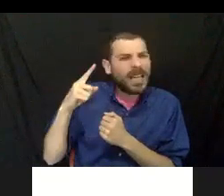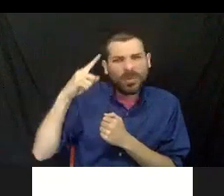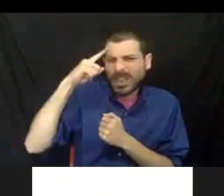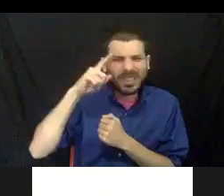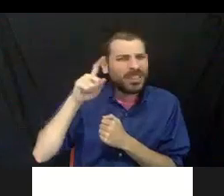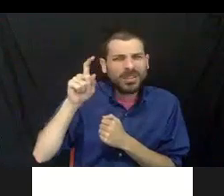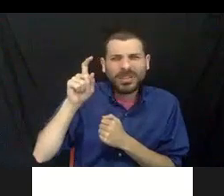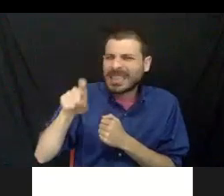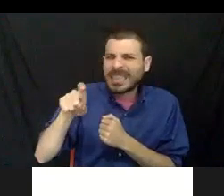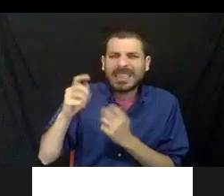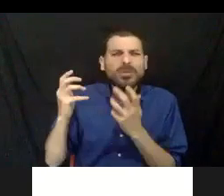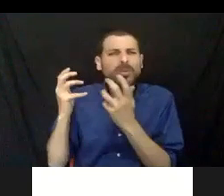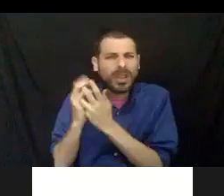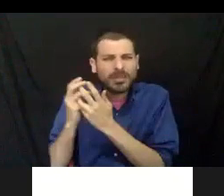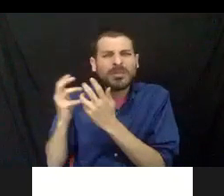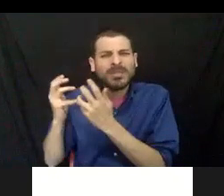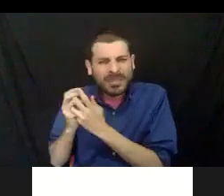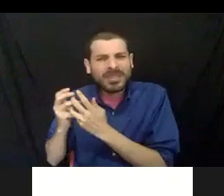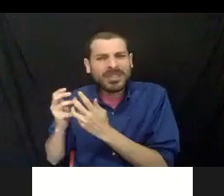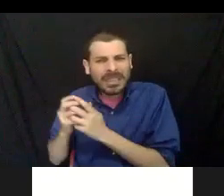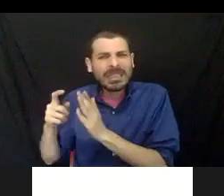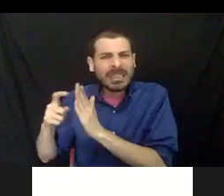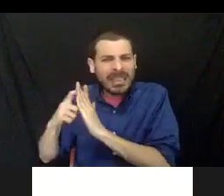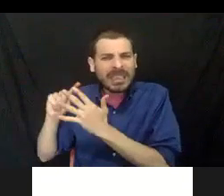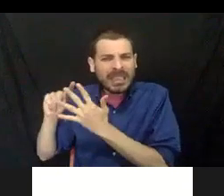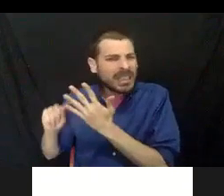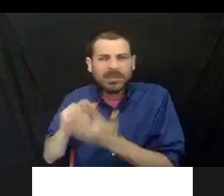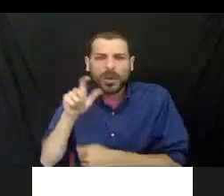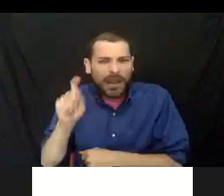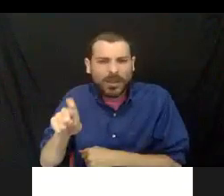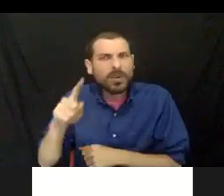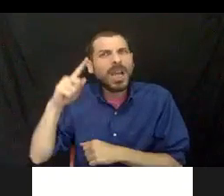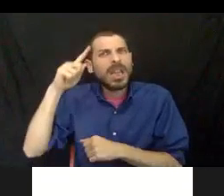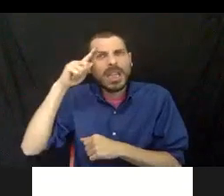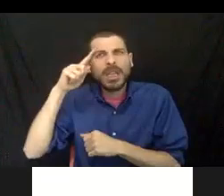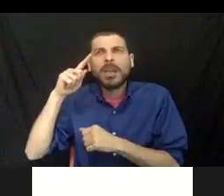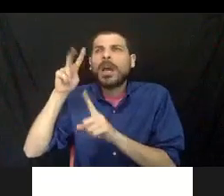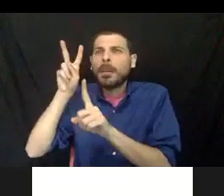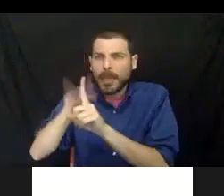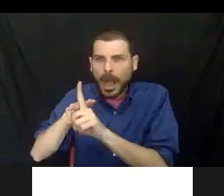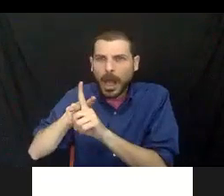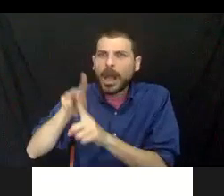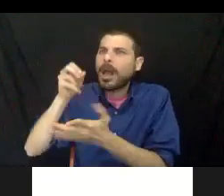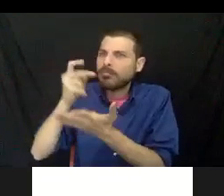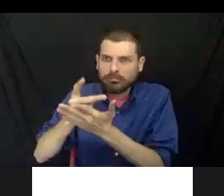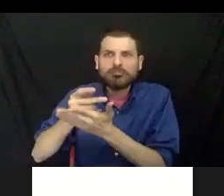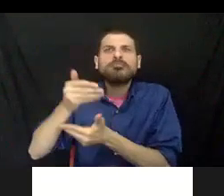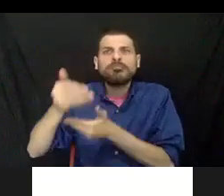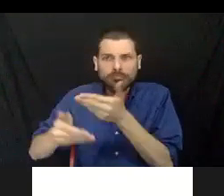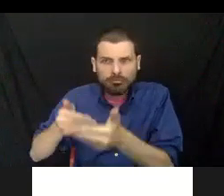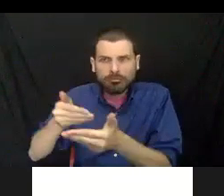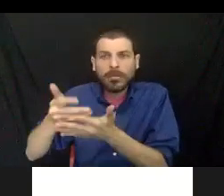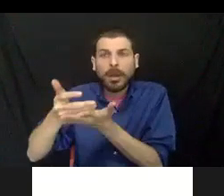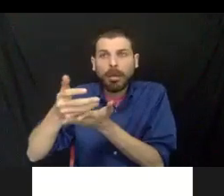eligibility things that you need to meet. You should just receive that as a separate check if you're eligible for the main benefit. So